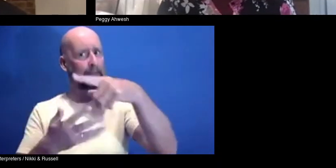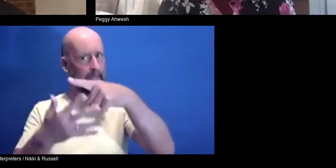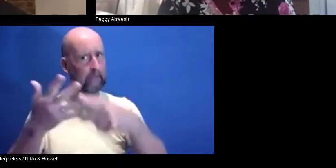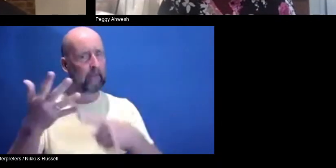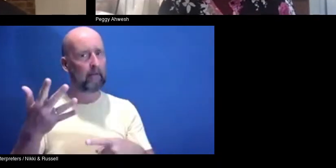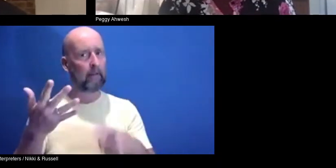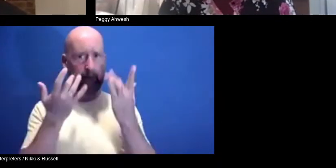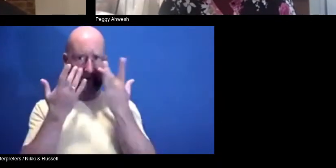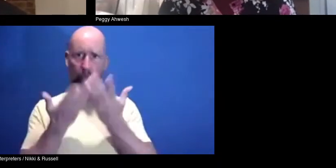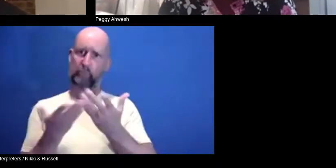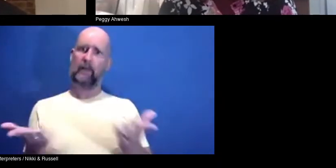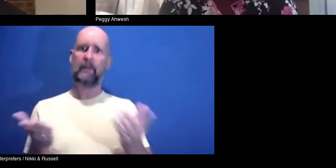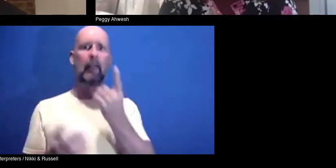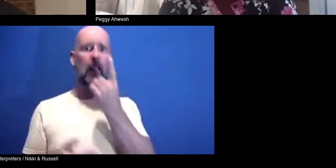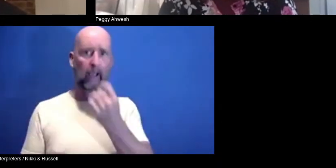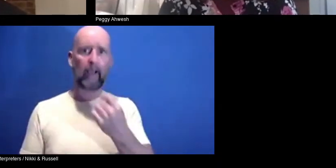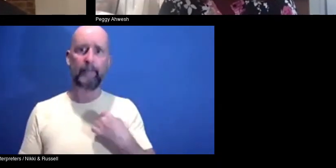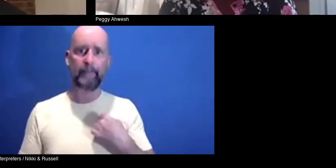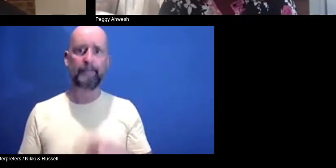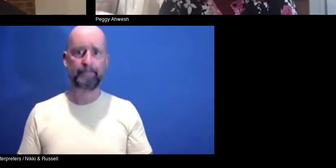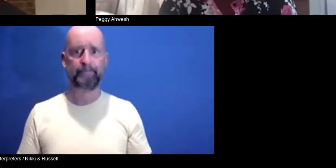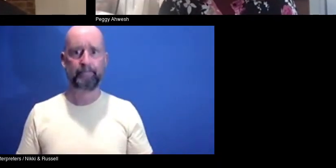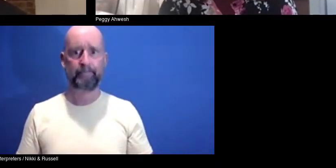And have it be